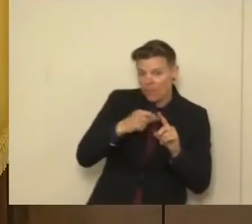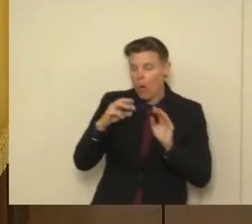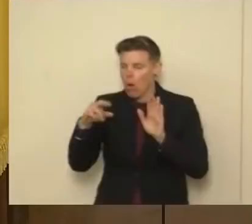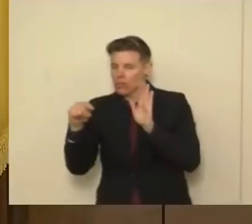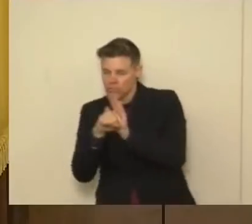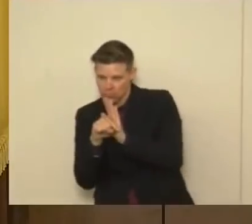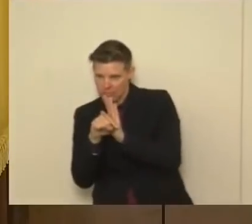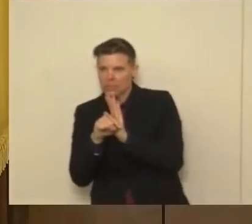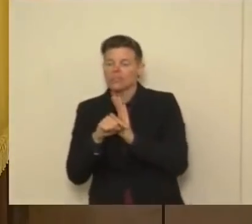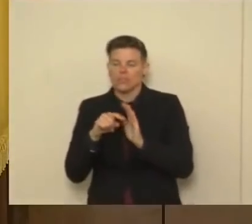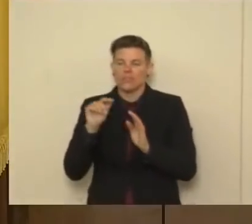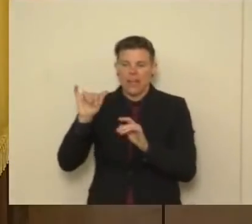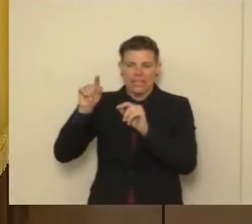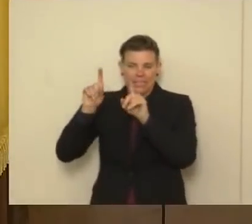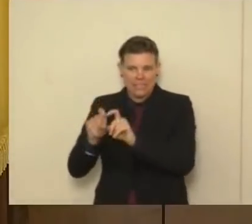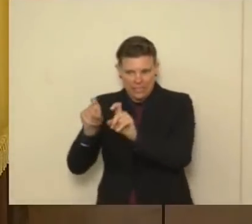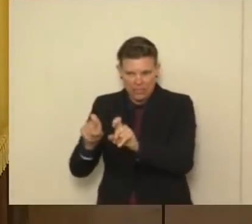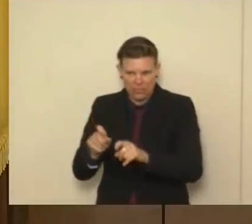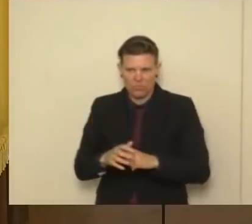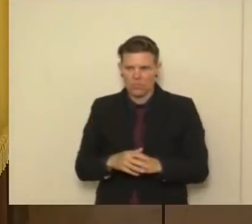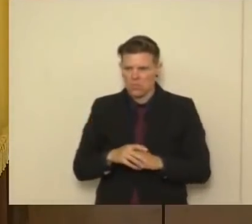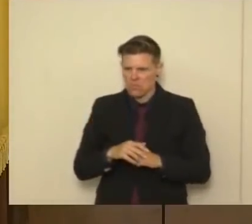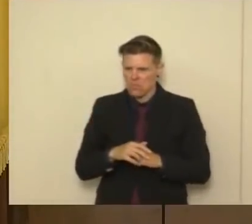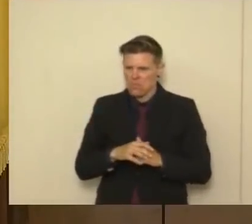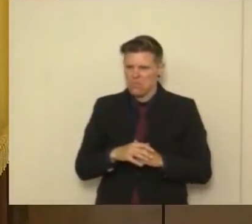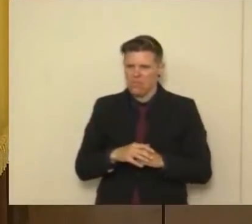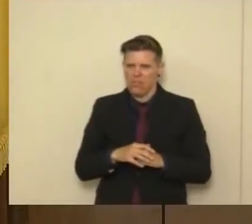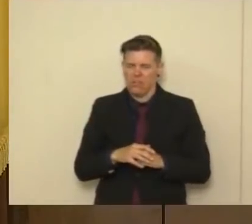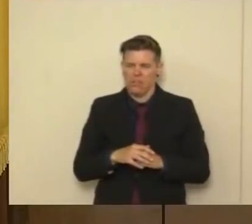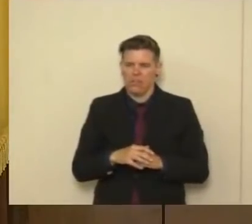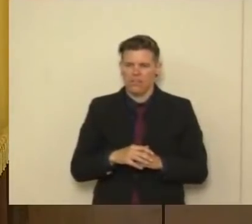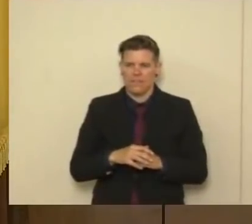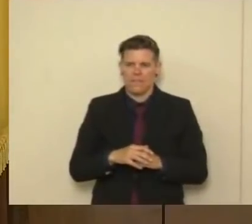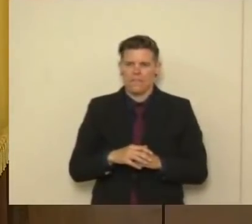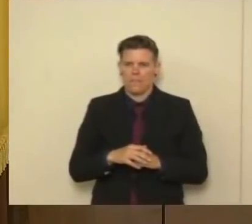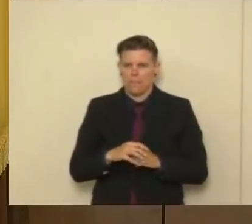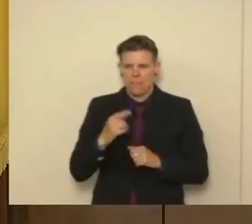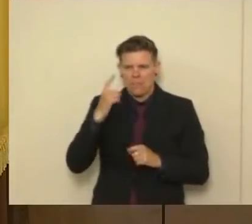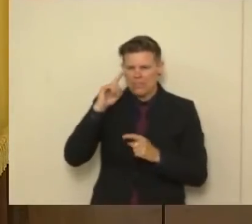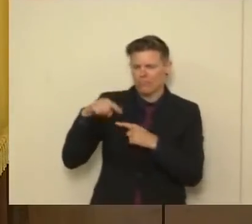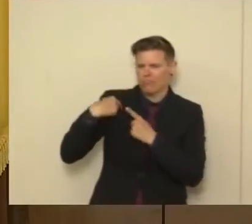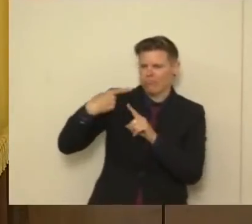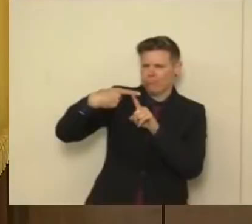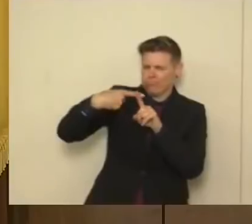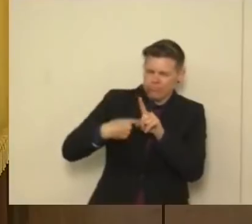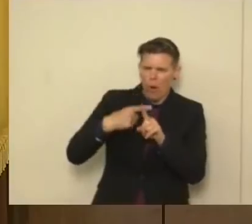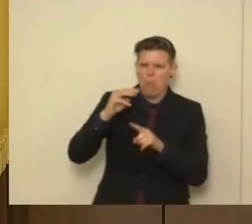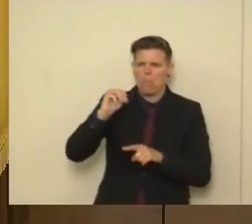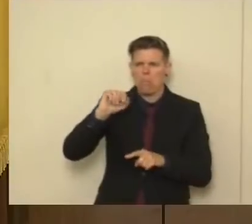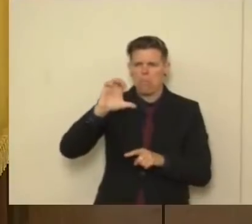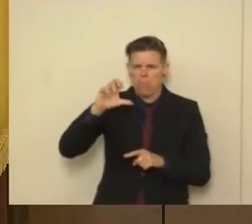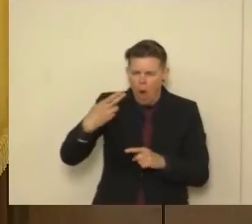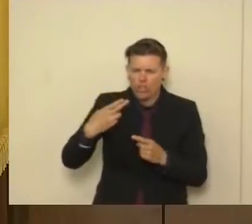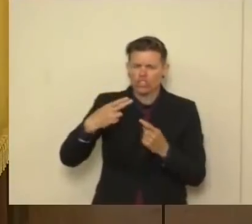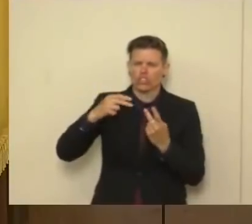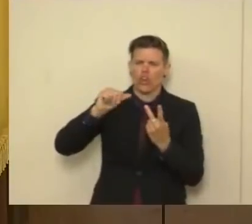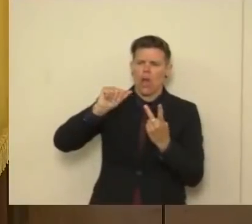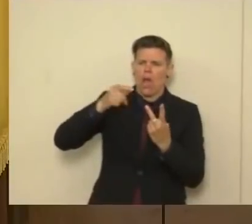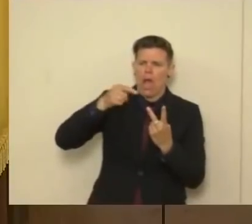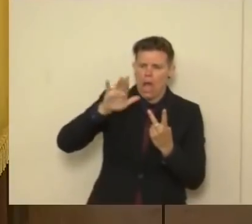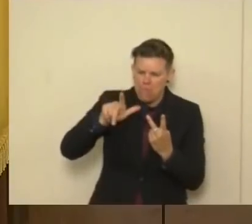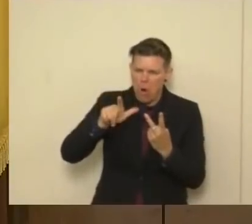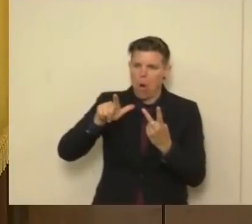I spent all of the latter part of March, April, and most of May chasing